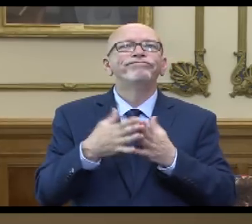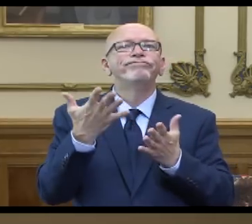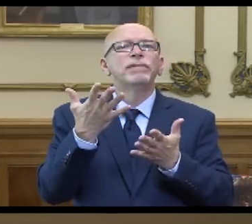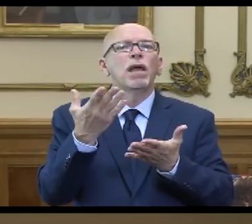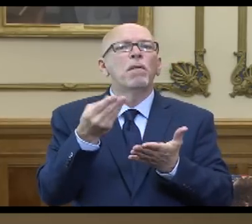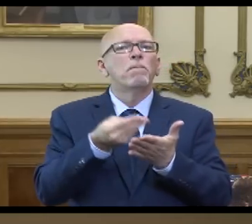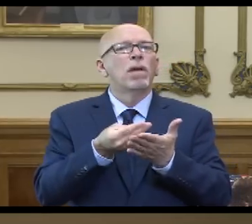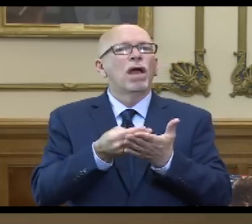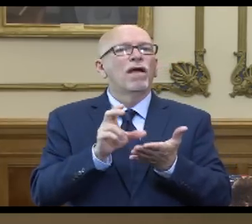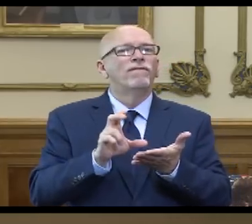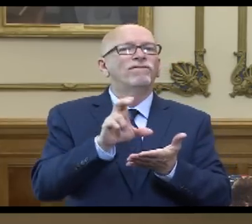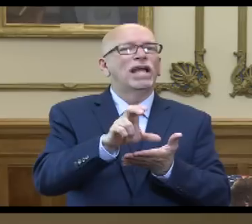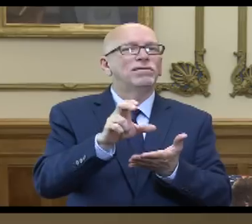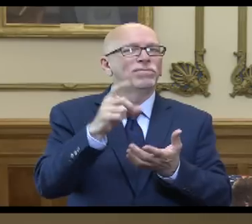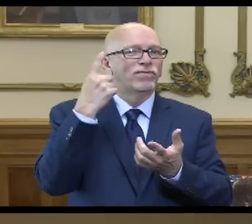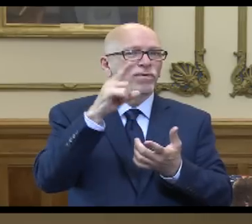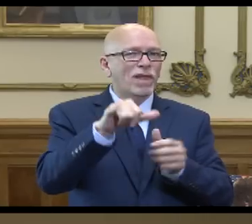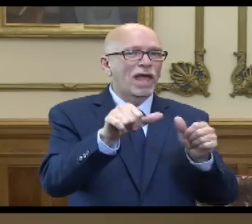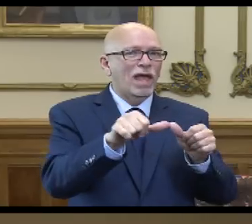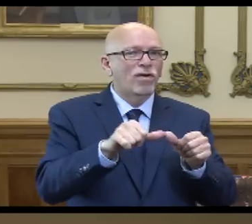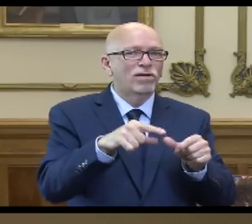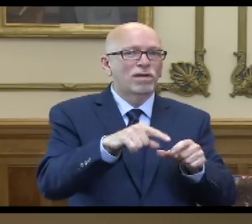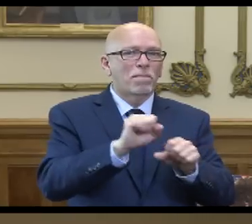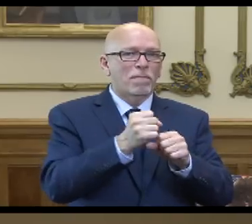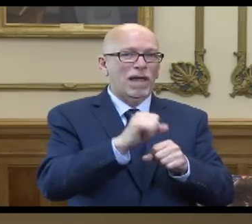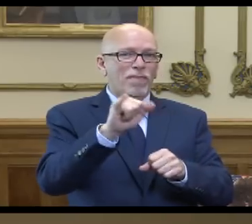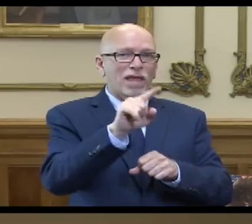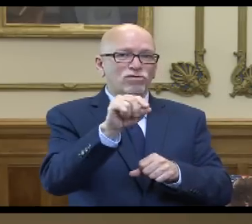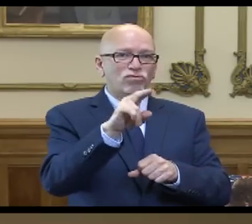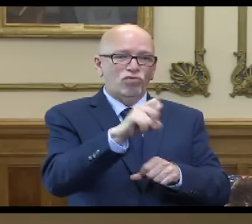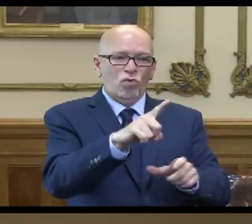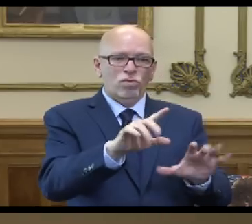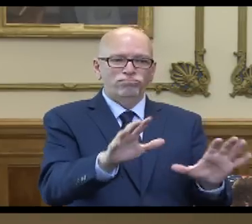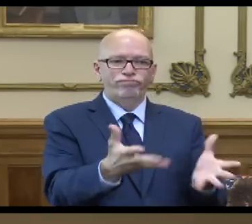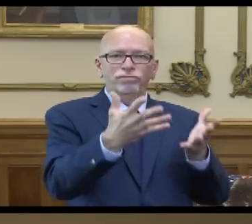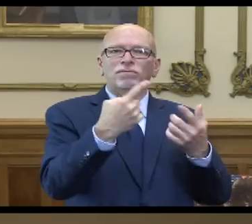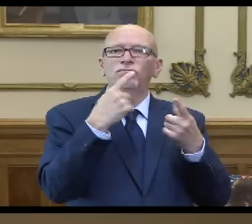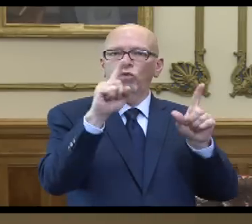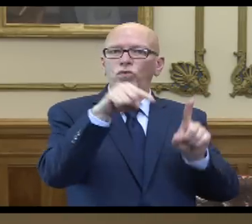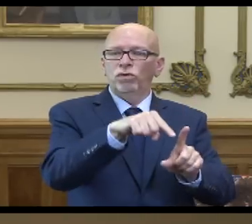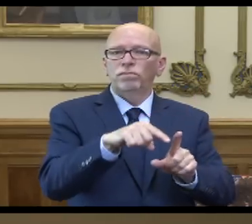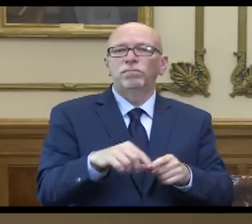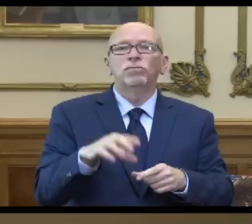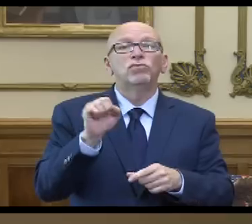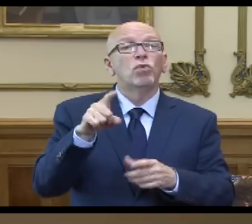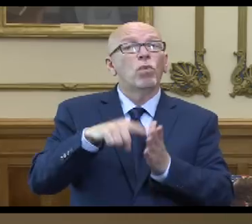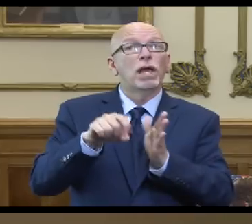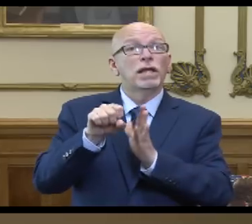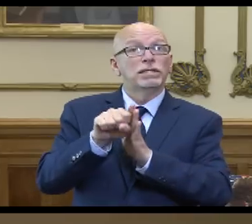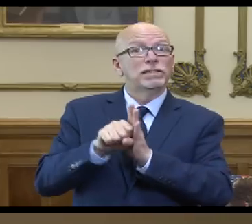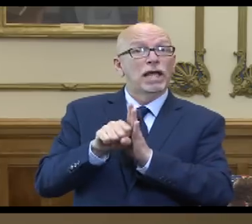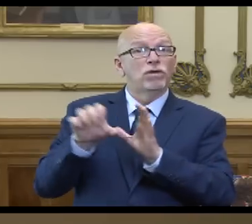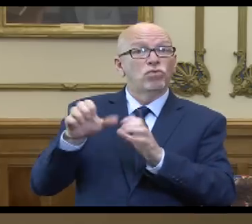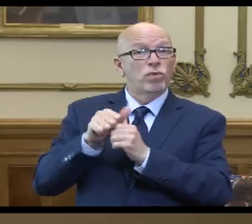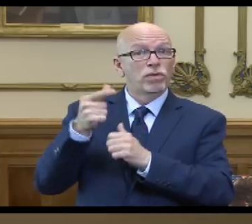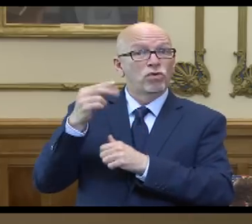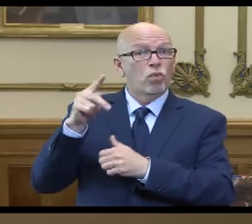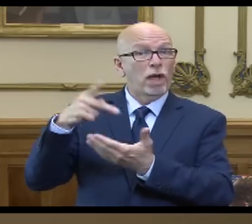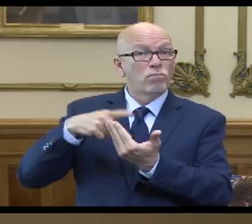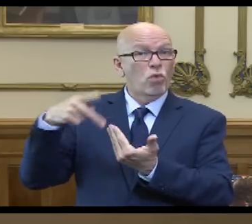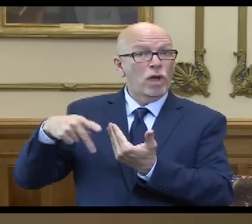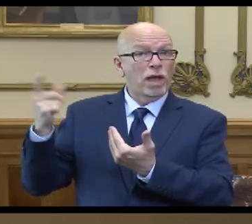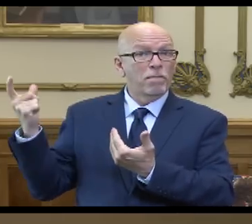investment in additional capital to actually make that zone work. And so what the state was able to do with this grant